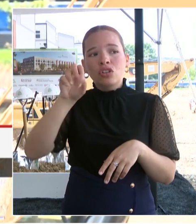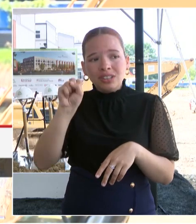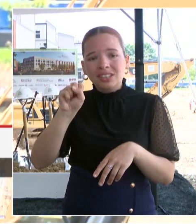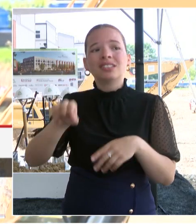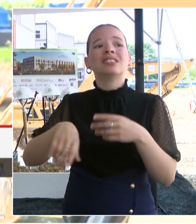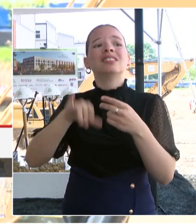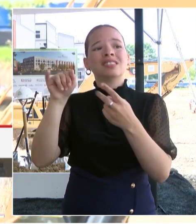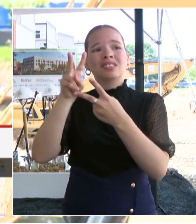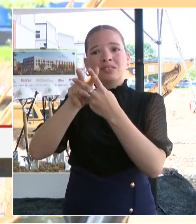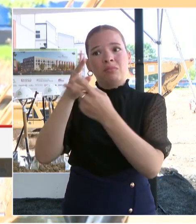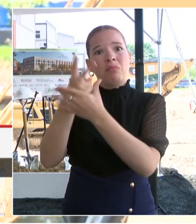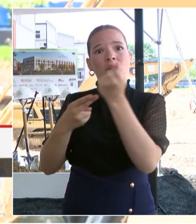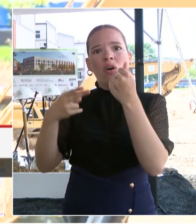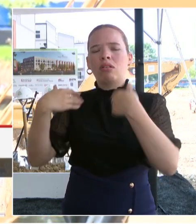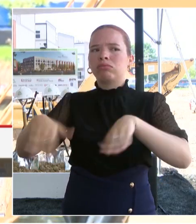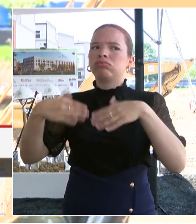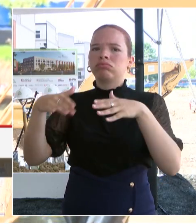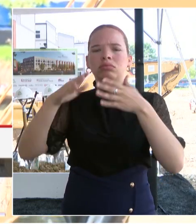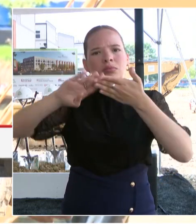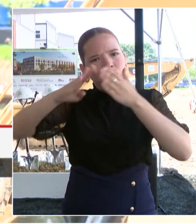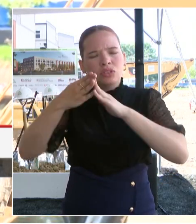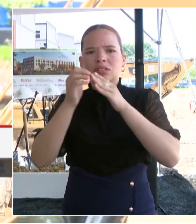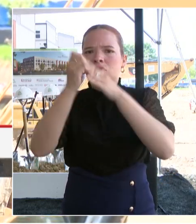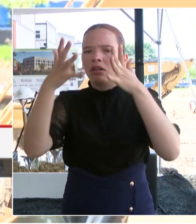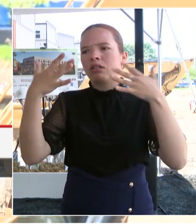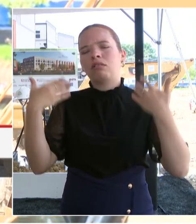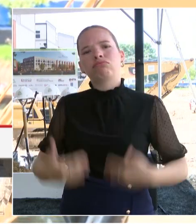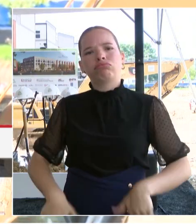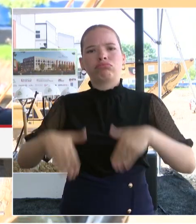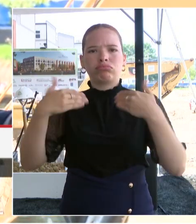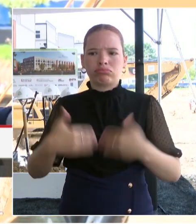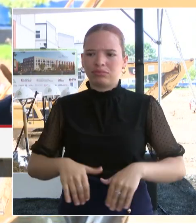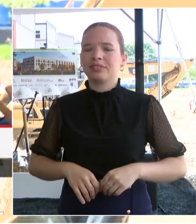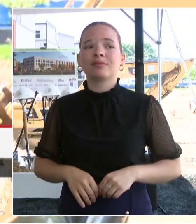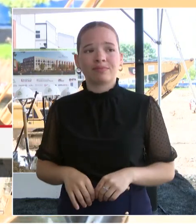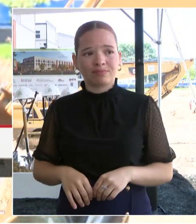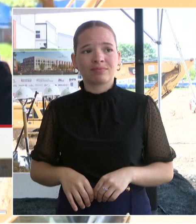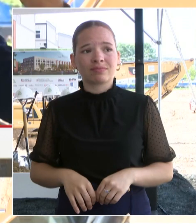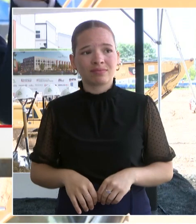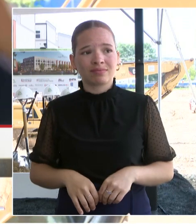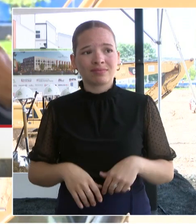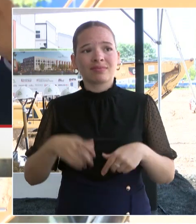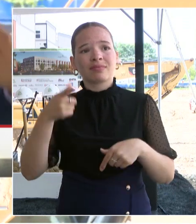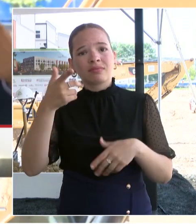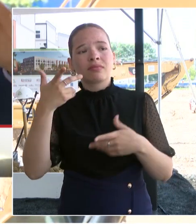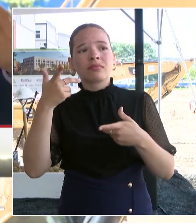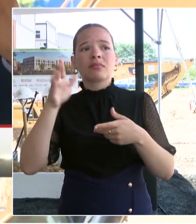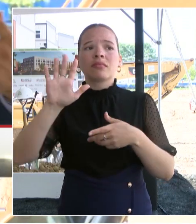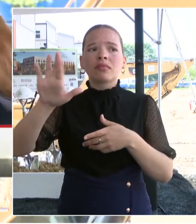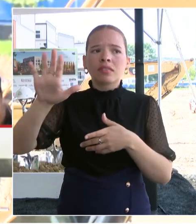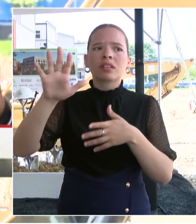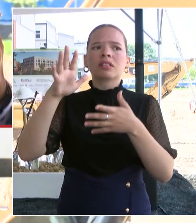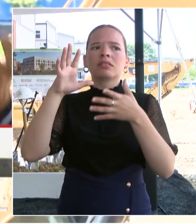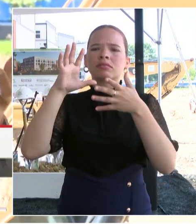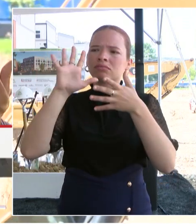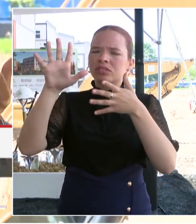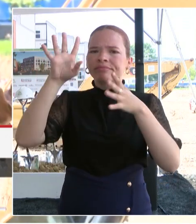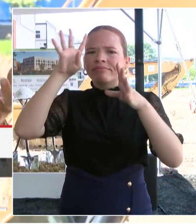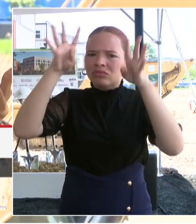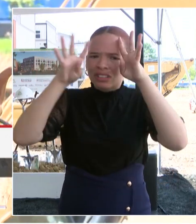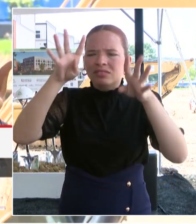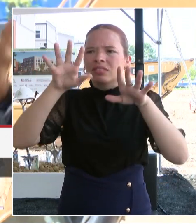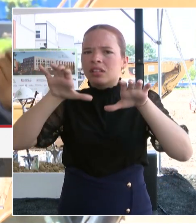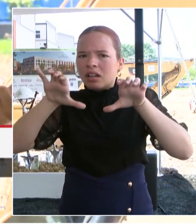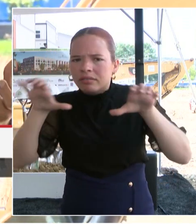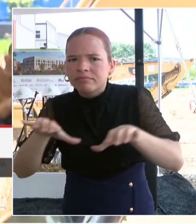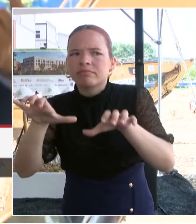We put it into the actionable. It's actionable. We talk about job creation and economic development. It is before you here today. And finally, we